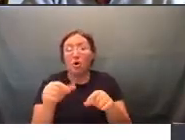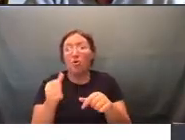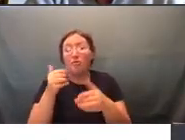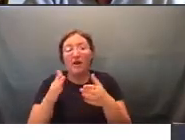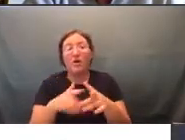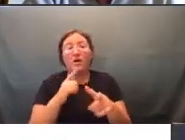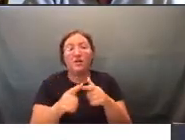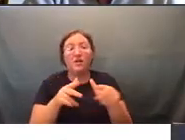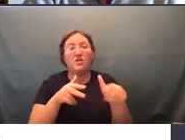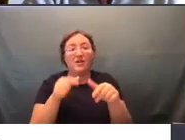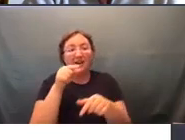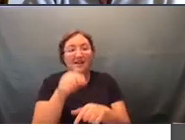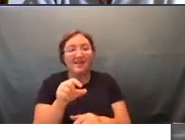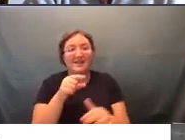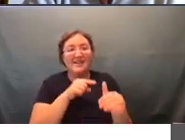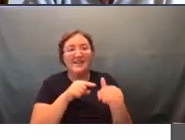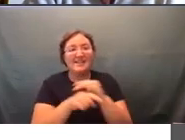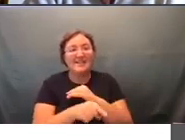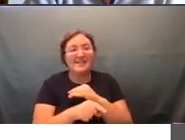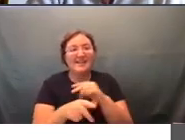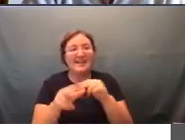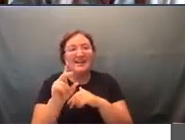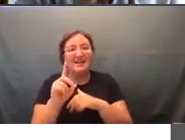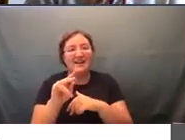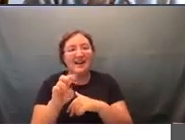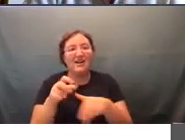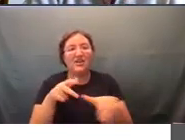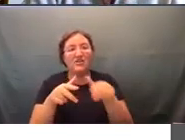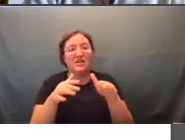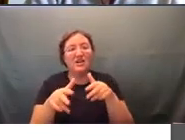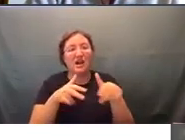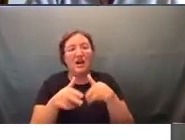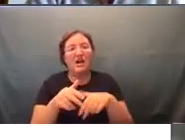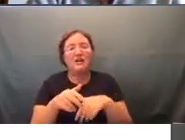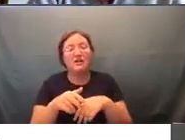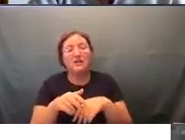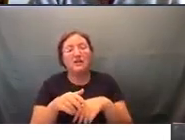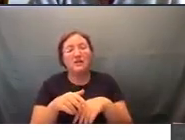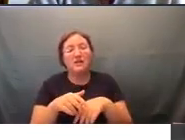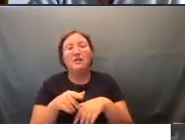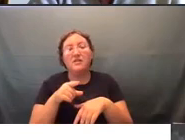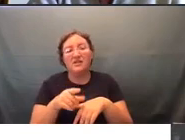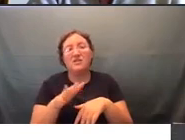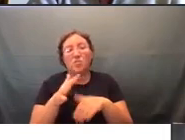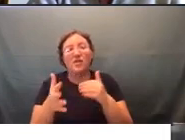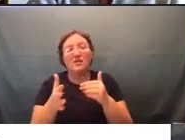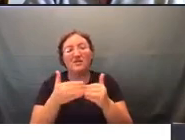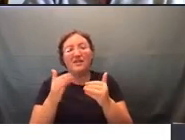called Snake Hike, because it's a relatively, not a rock climber, it's a relatively